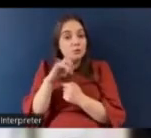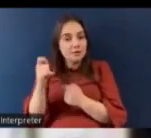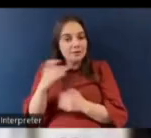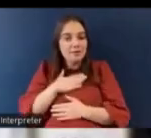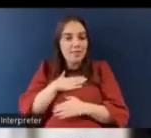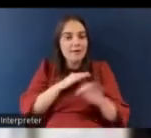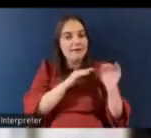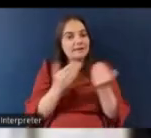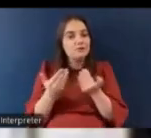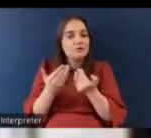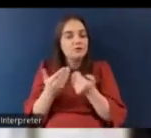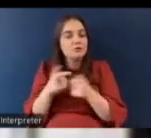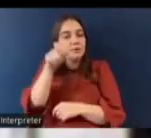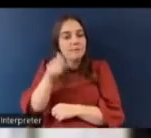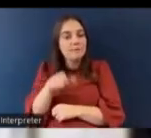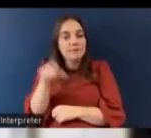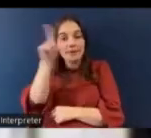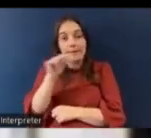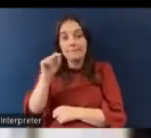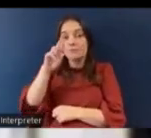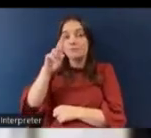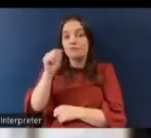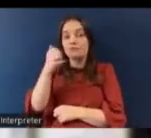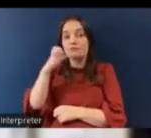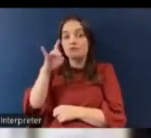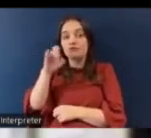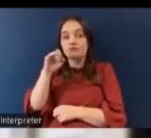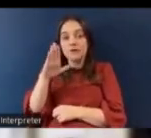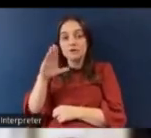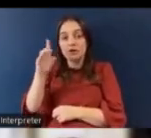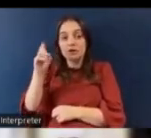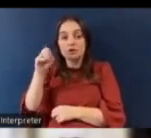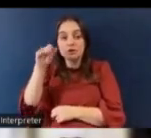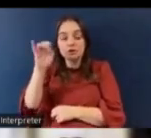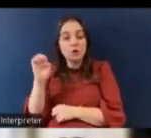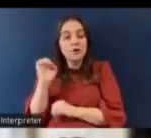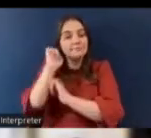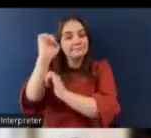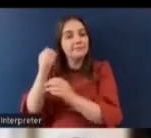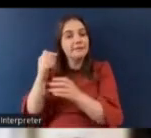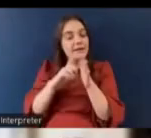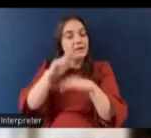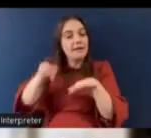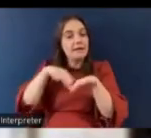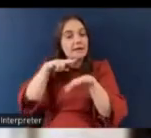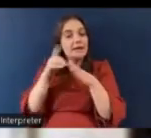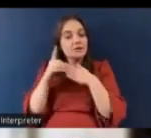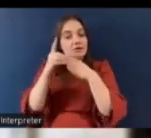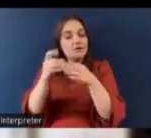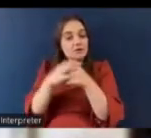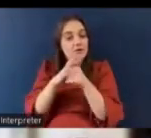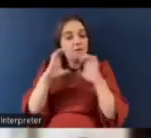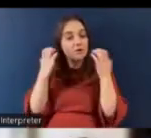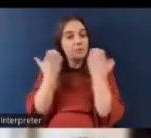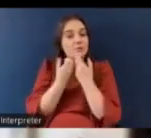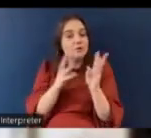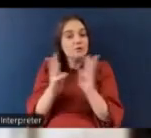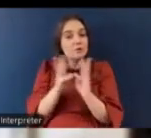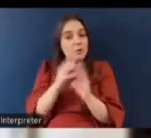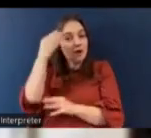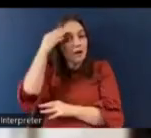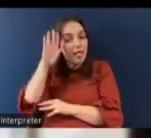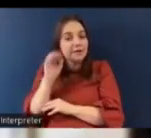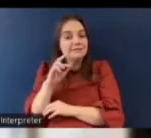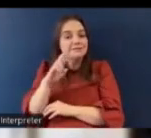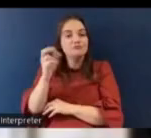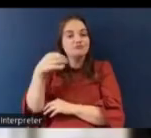to introduce Rachel Doyle, who is the National Director of Community Work Ireland, our project partner. Rachel, as I